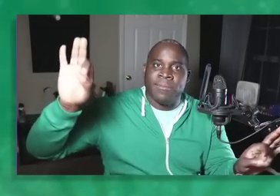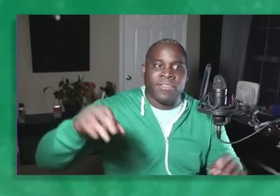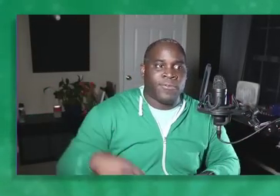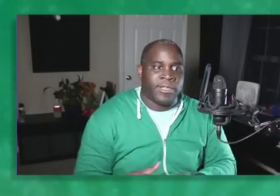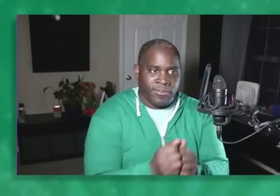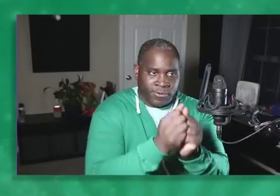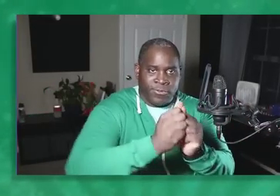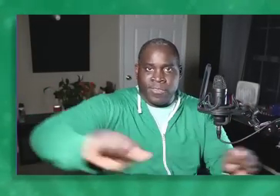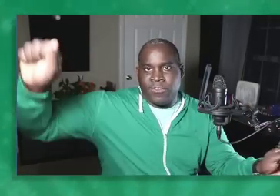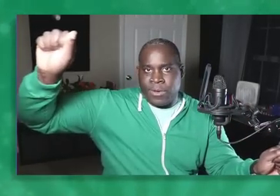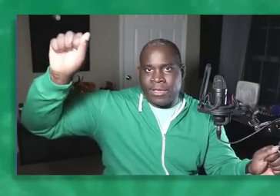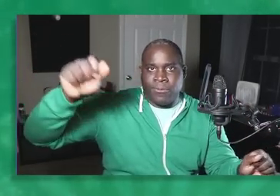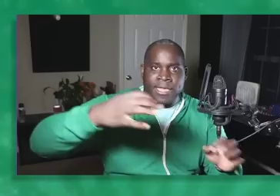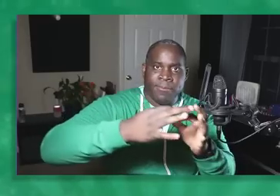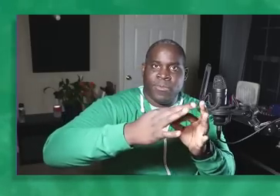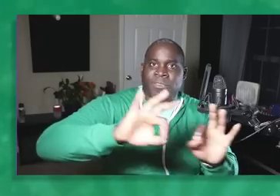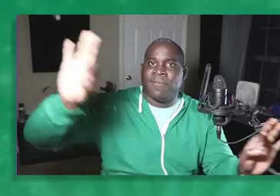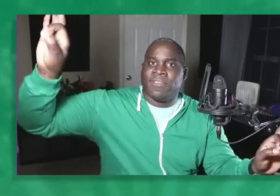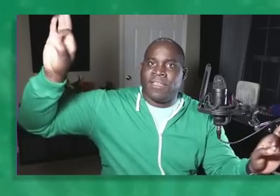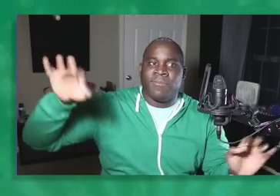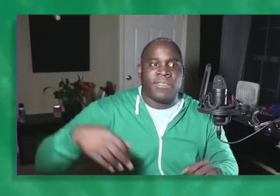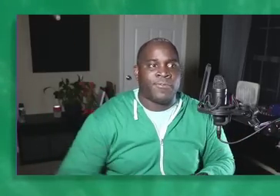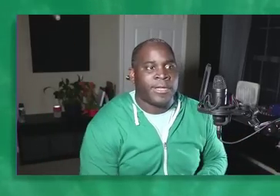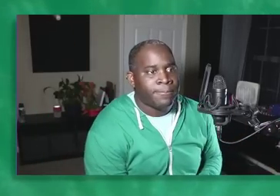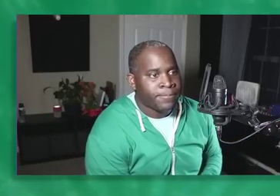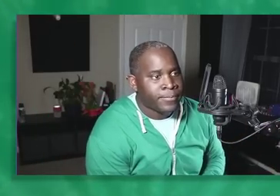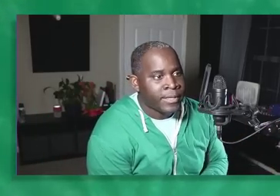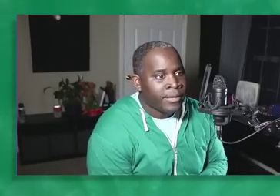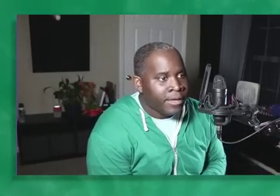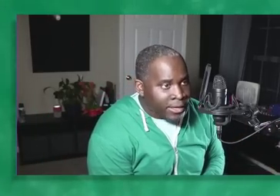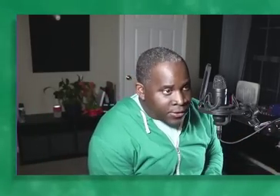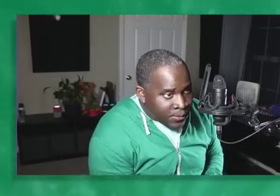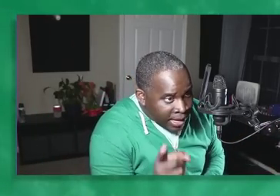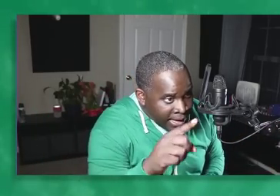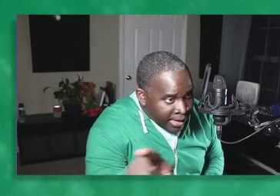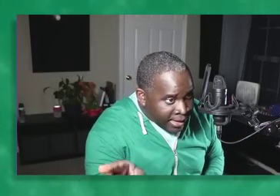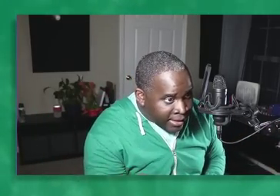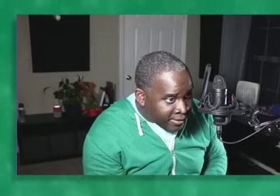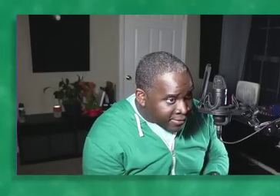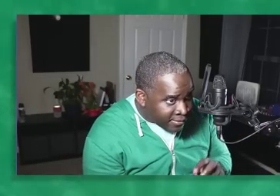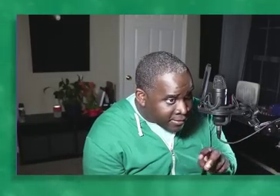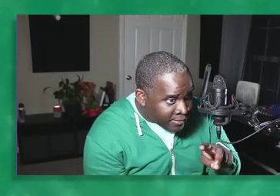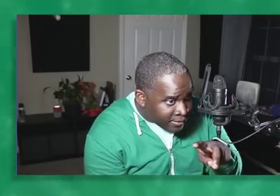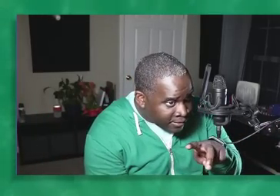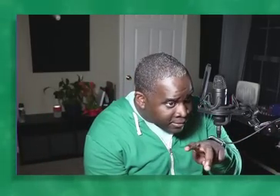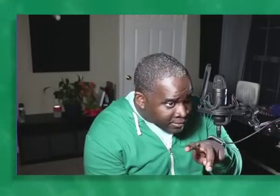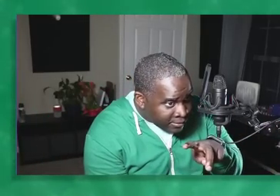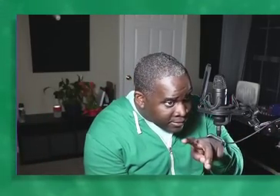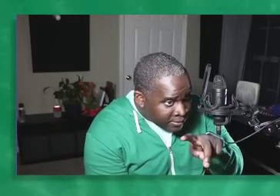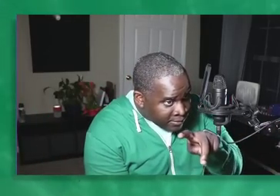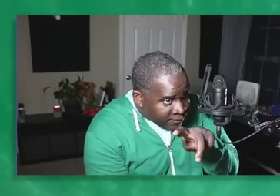Breaking away means free. So two things breaking away, but with F signs means free. You guys